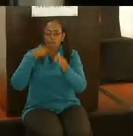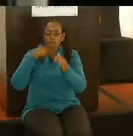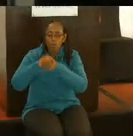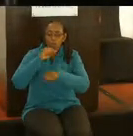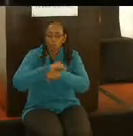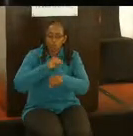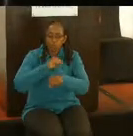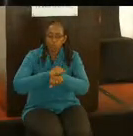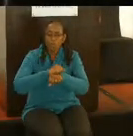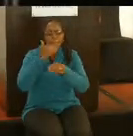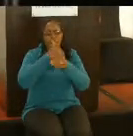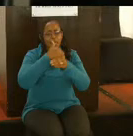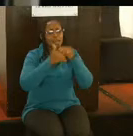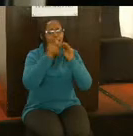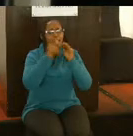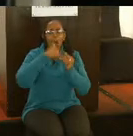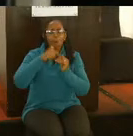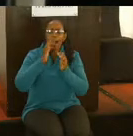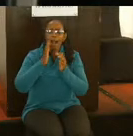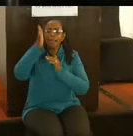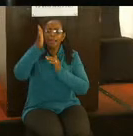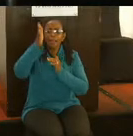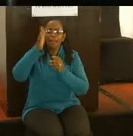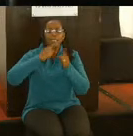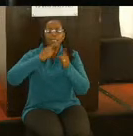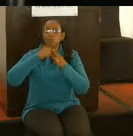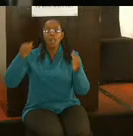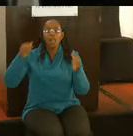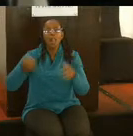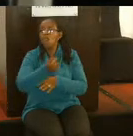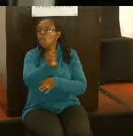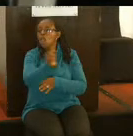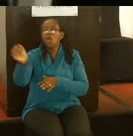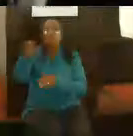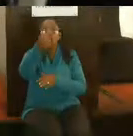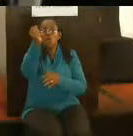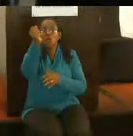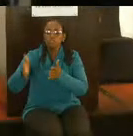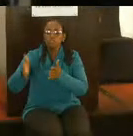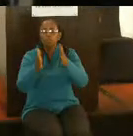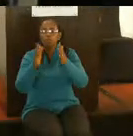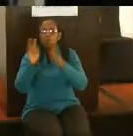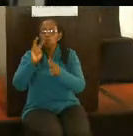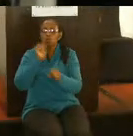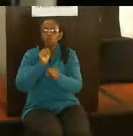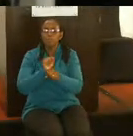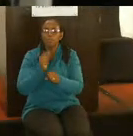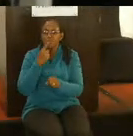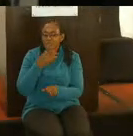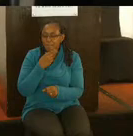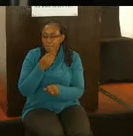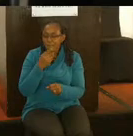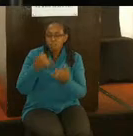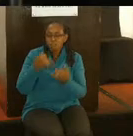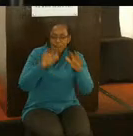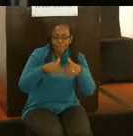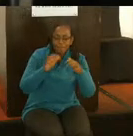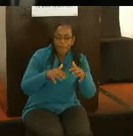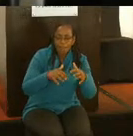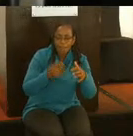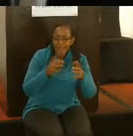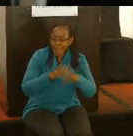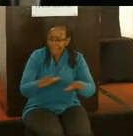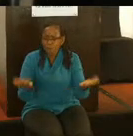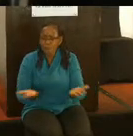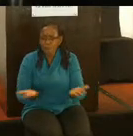dreaming of careers and end up in the streets looking for jobs you tell a man try farming on what land in this city